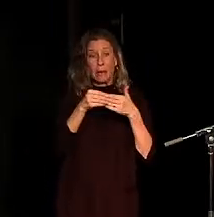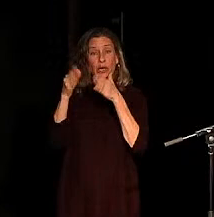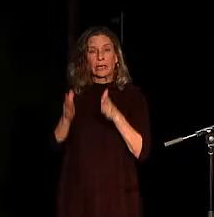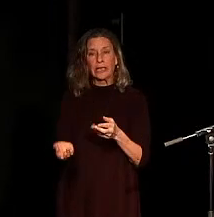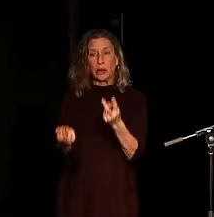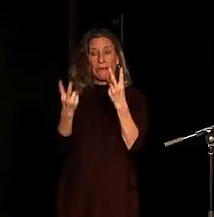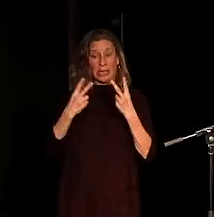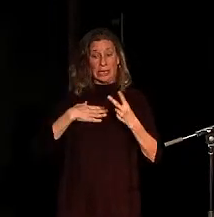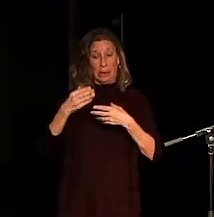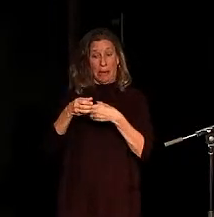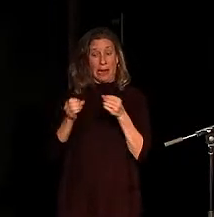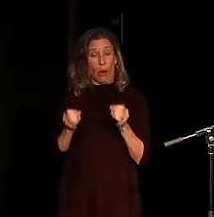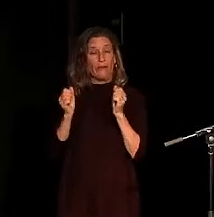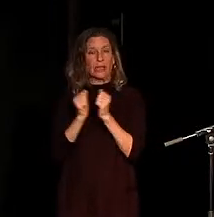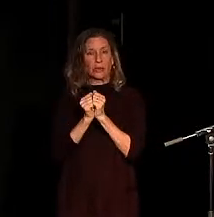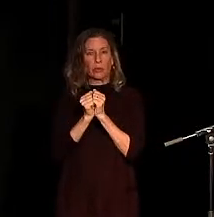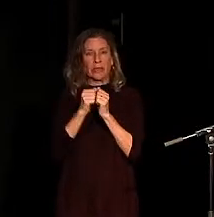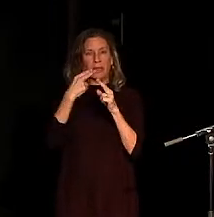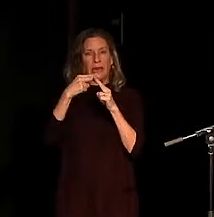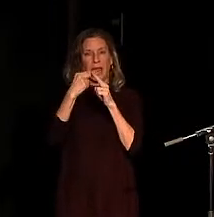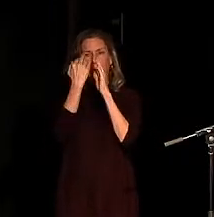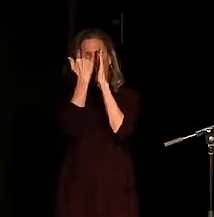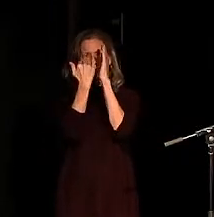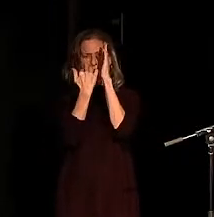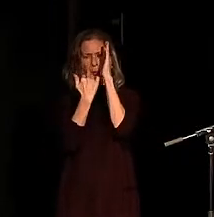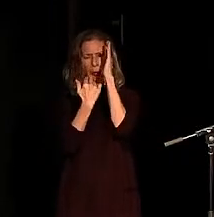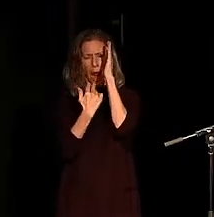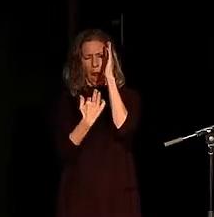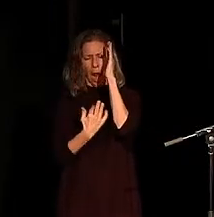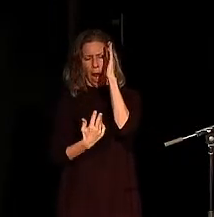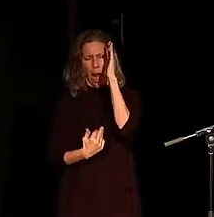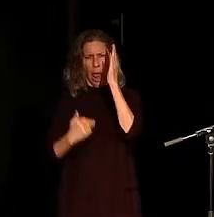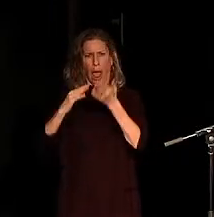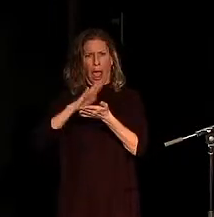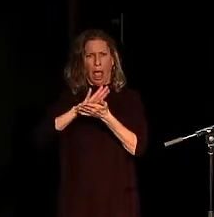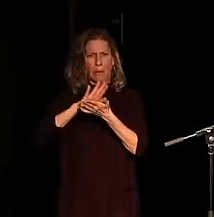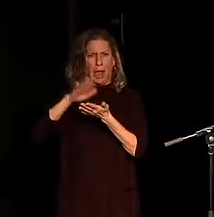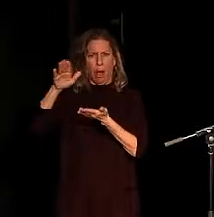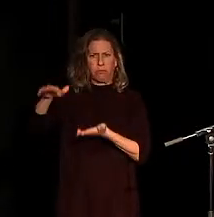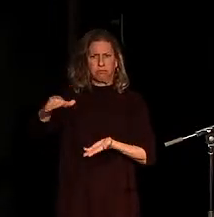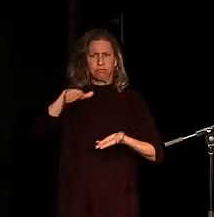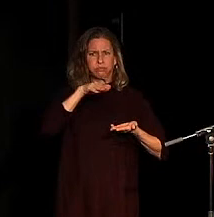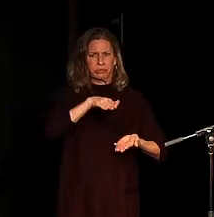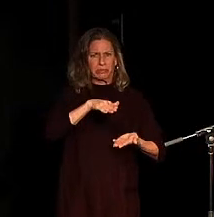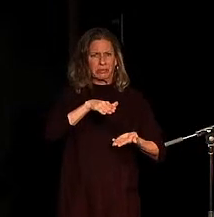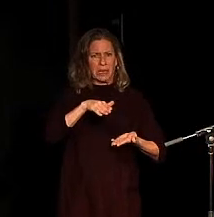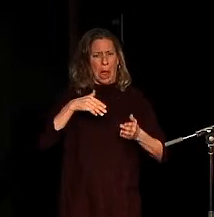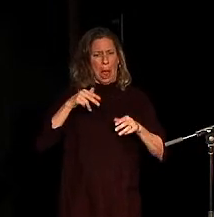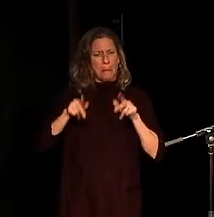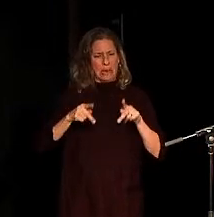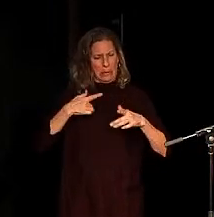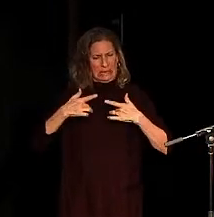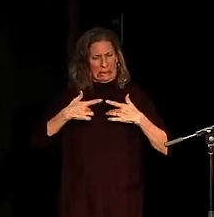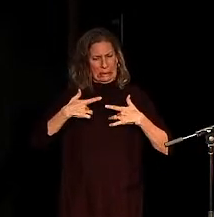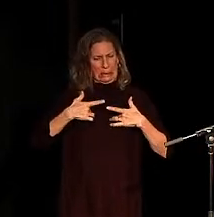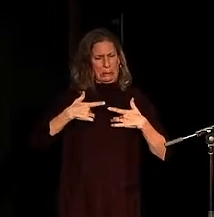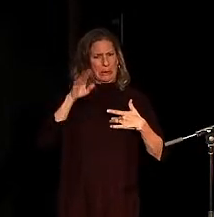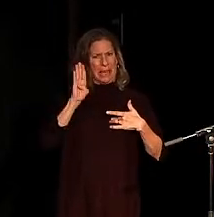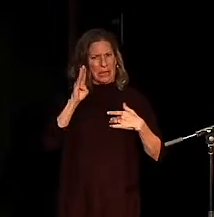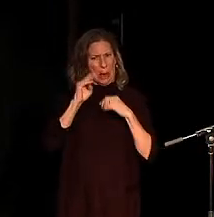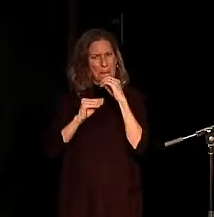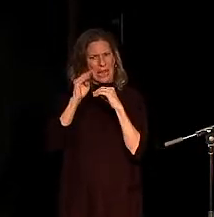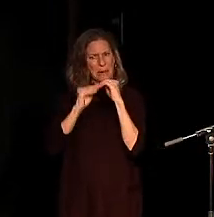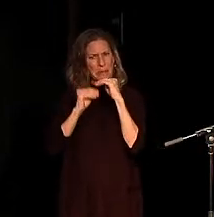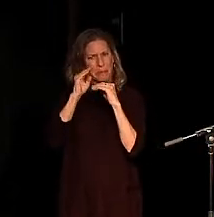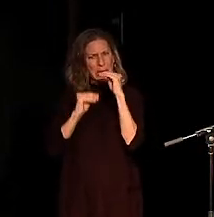my office with a lot of petitions, Shahir knows, regarding people's concerns about conditions in the B building. And